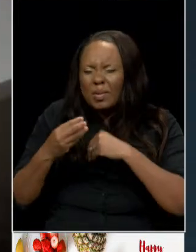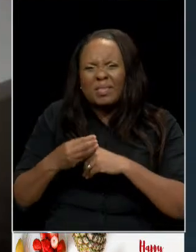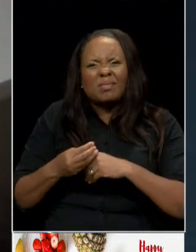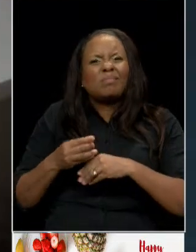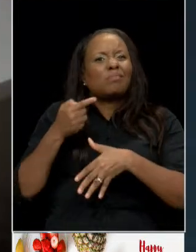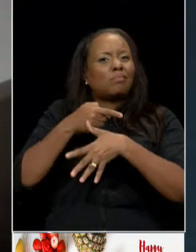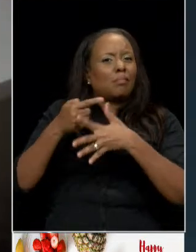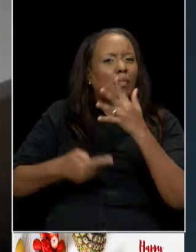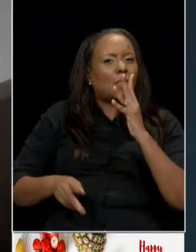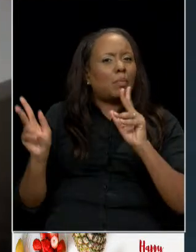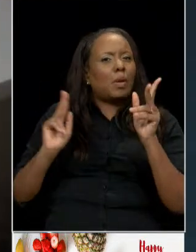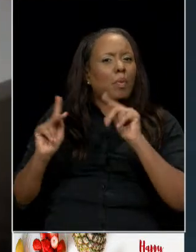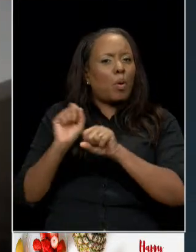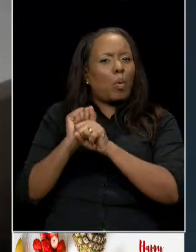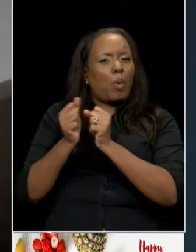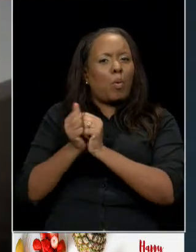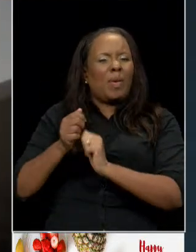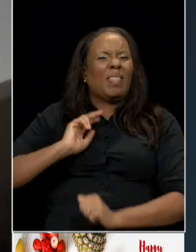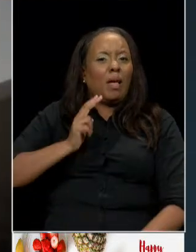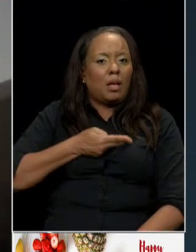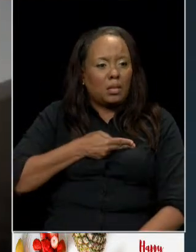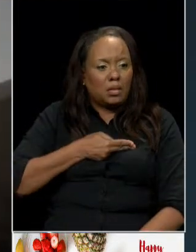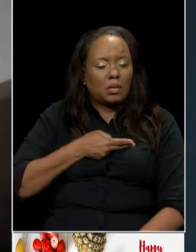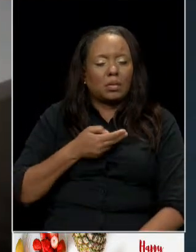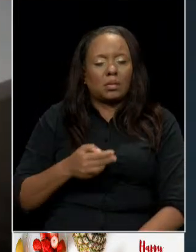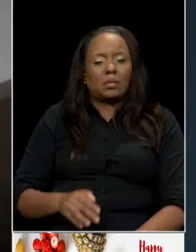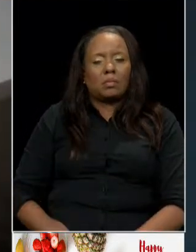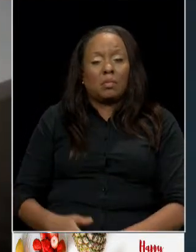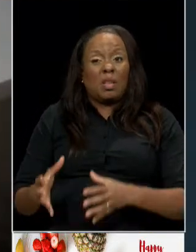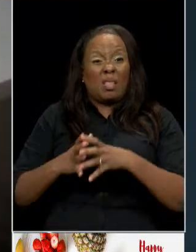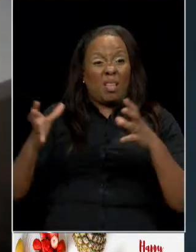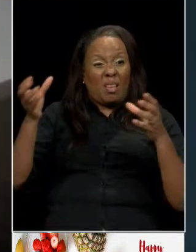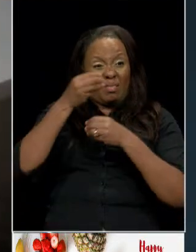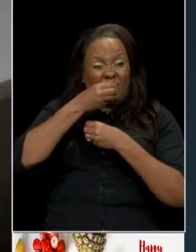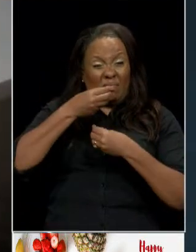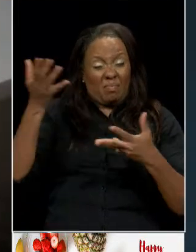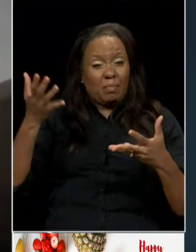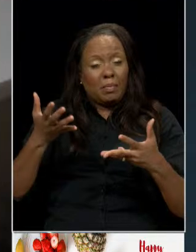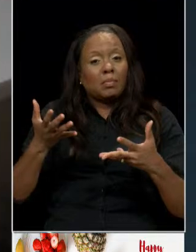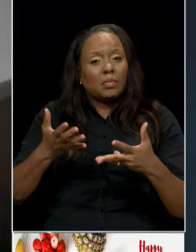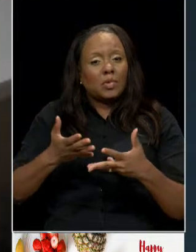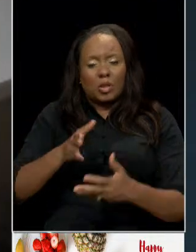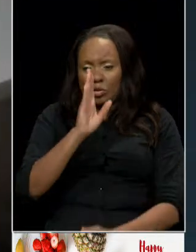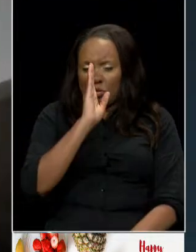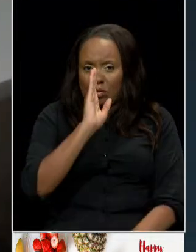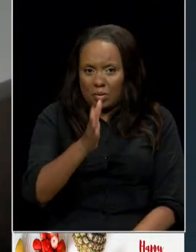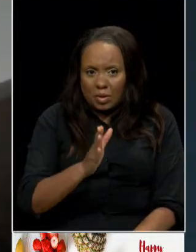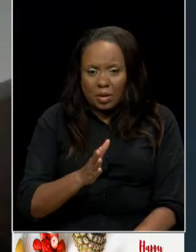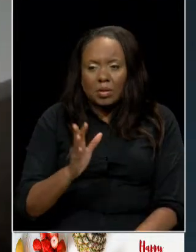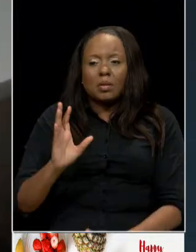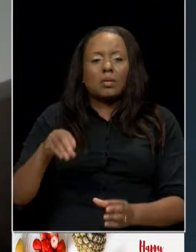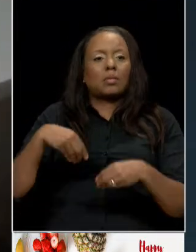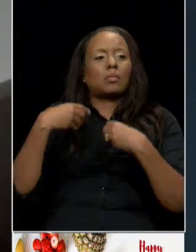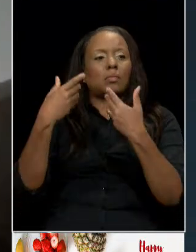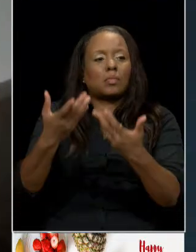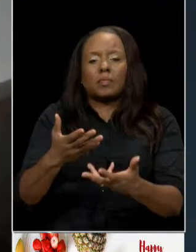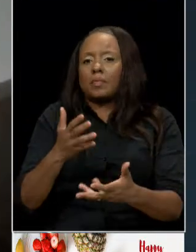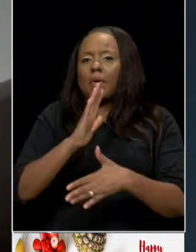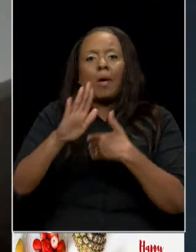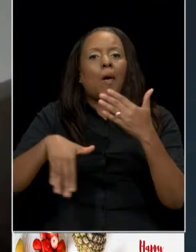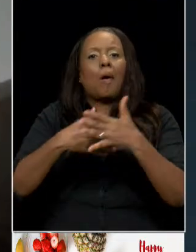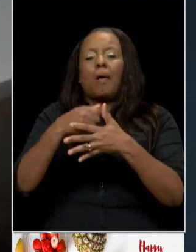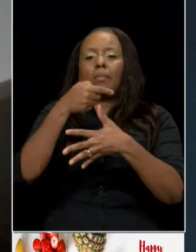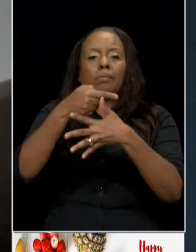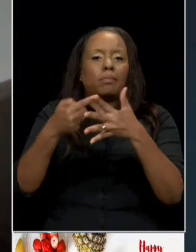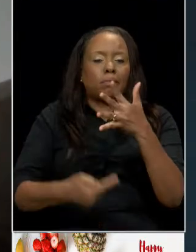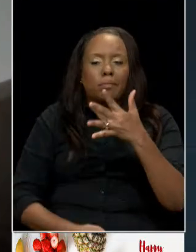to glean the relevant information up front at the beginning, to be able to offer all the tools under